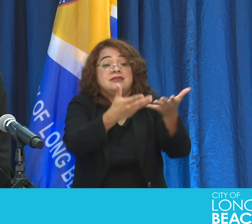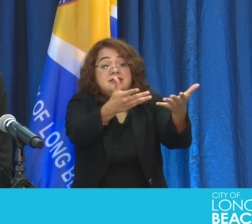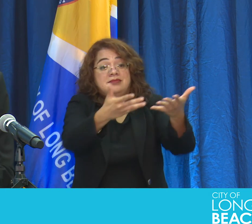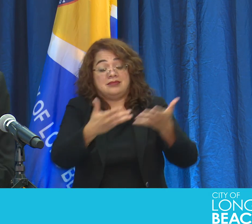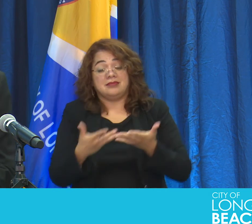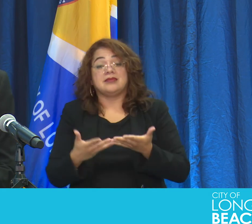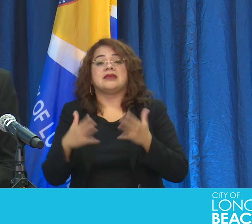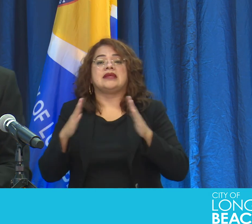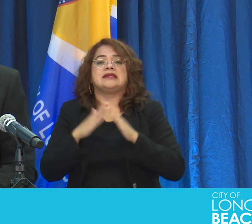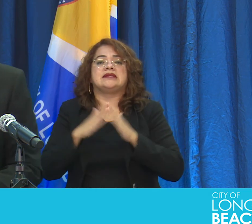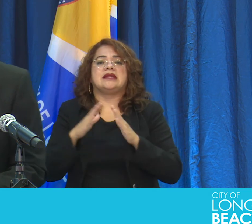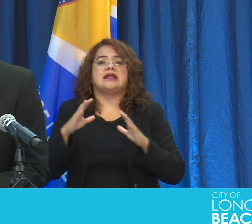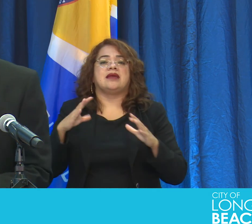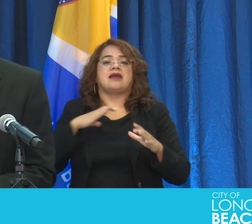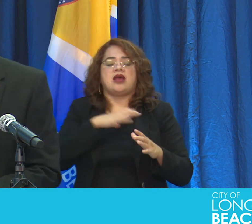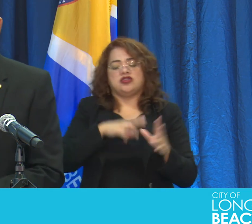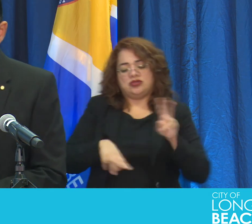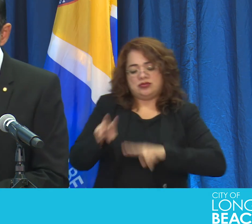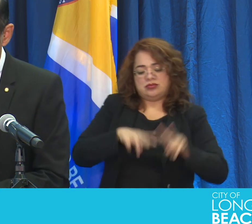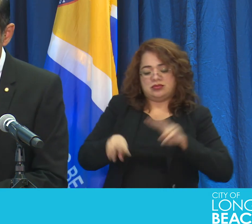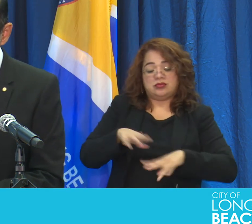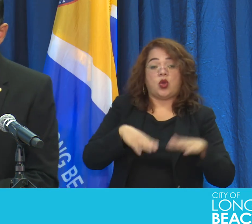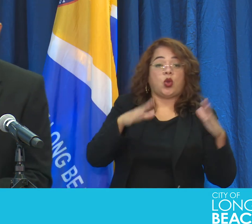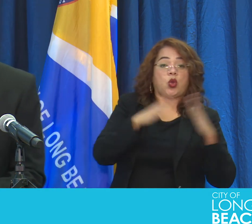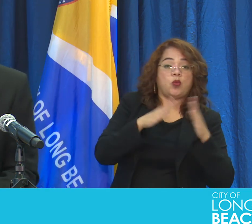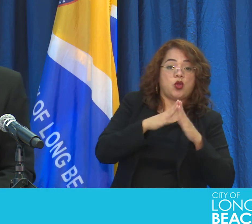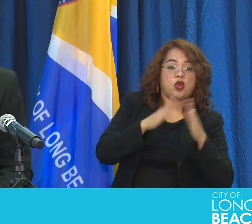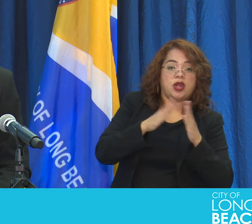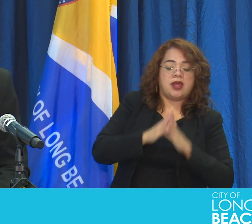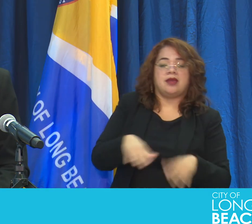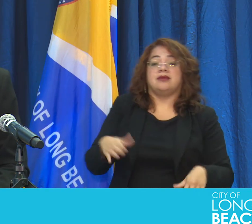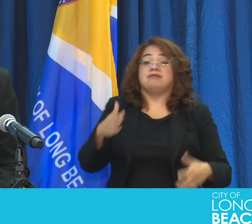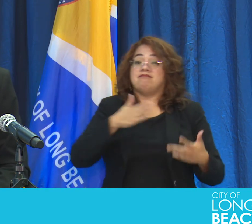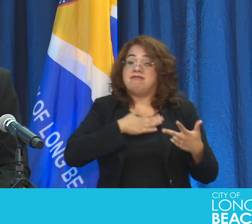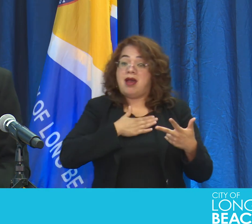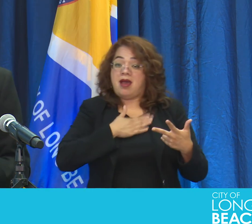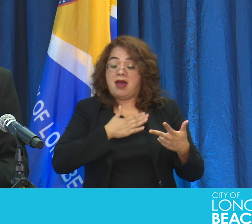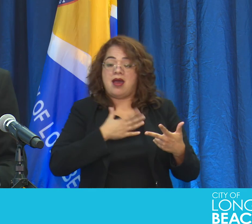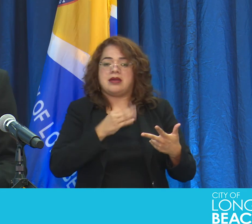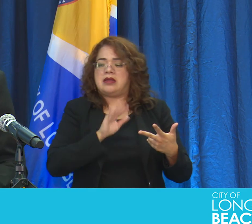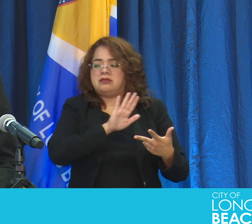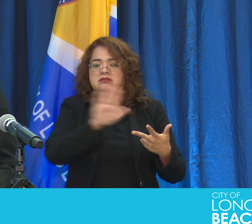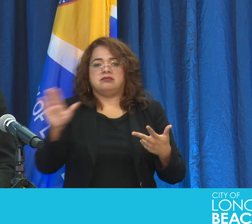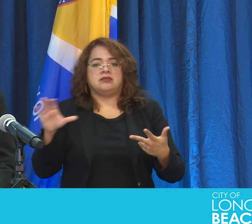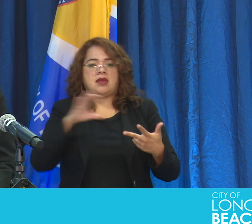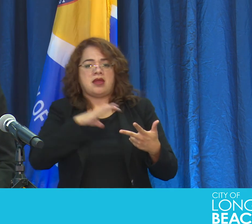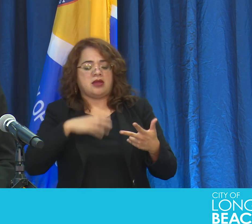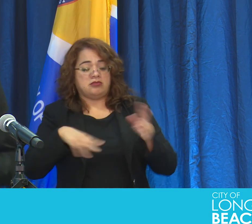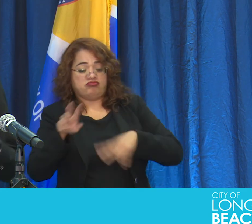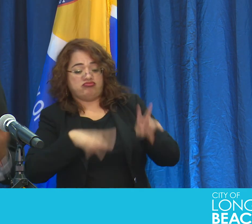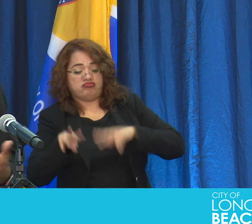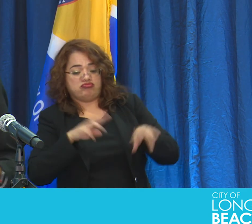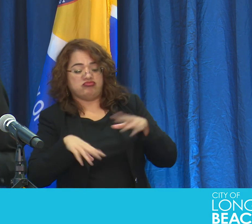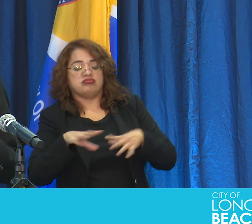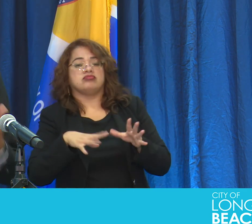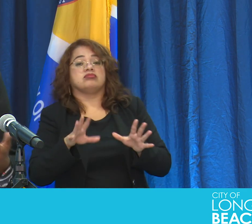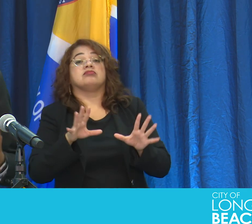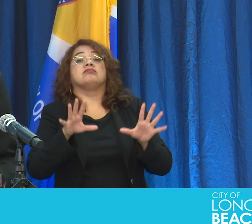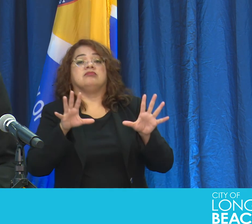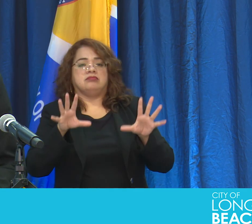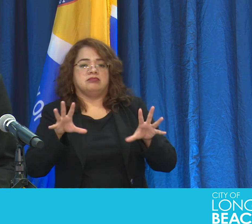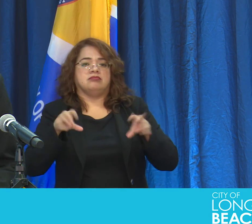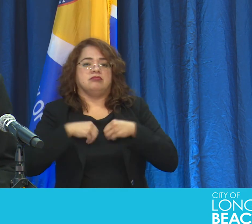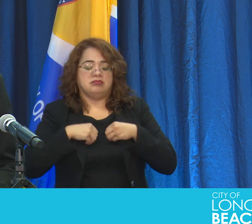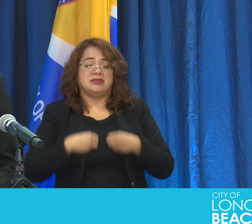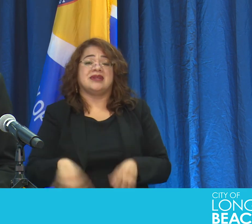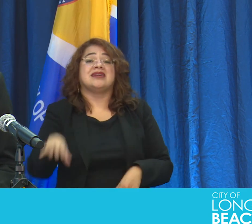that they find necessary. And as a reminder for the community that beginning next year, we're going to really reimagine through this